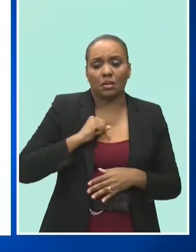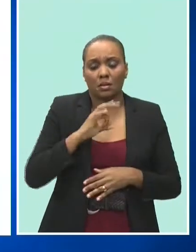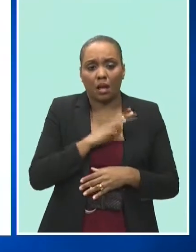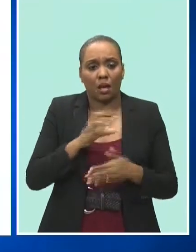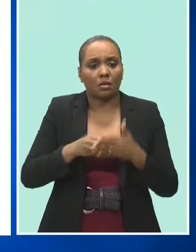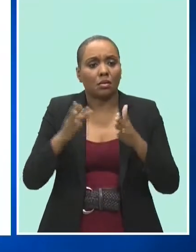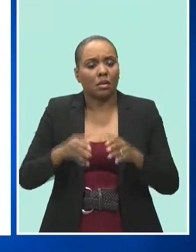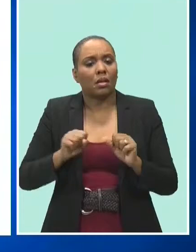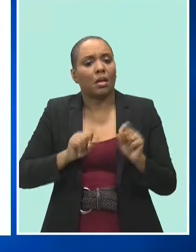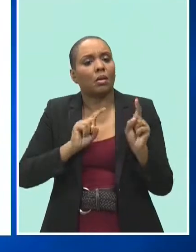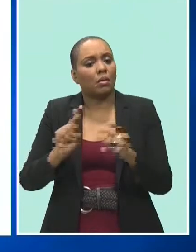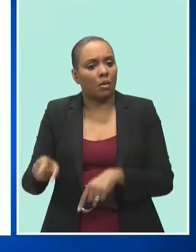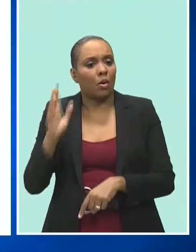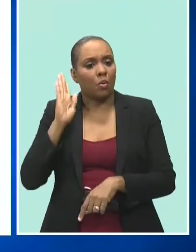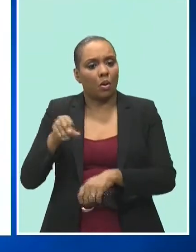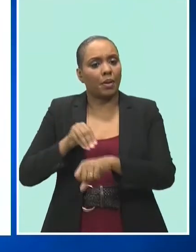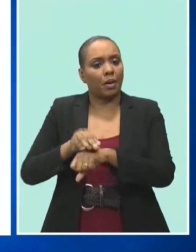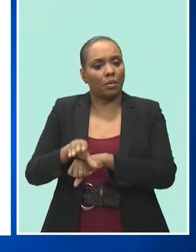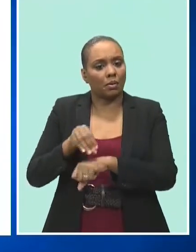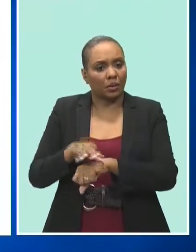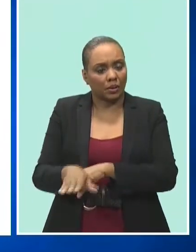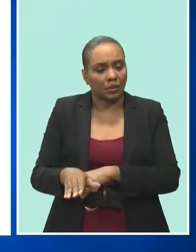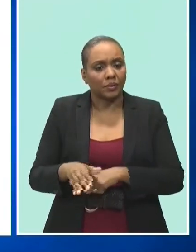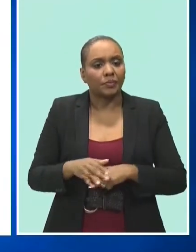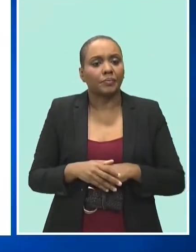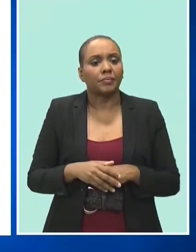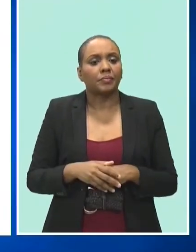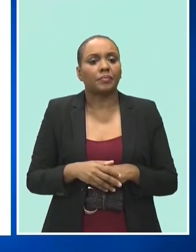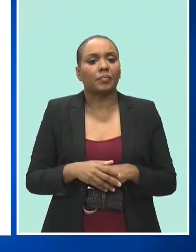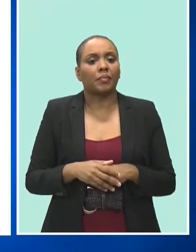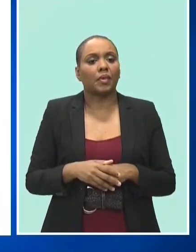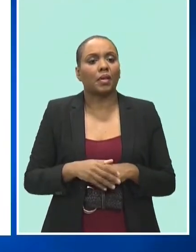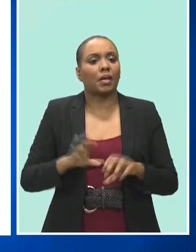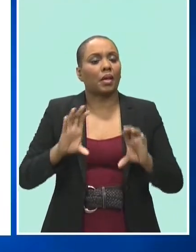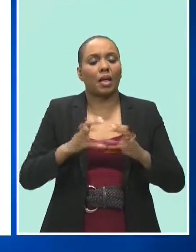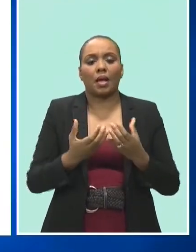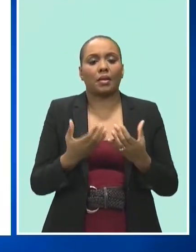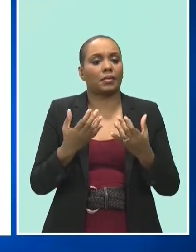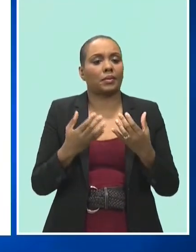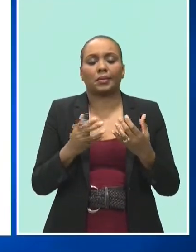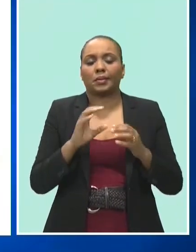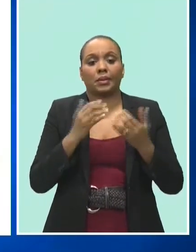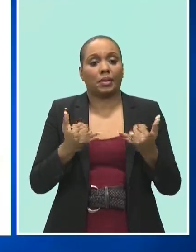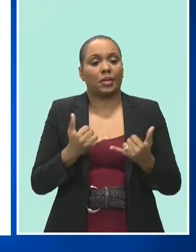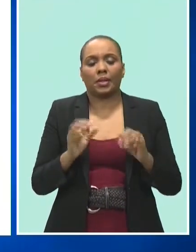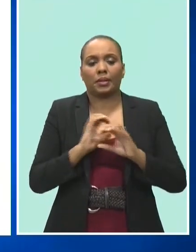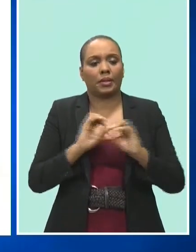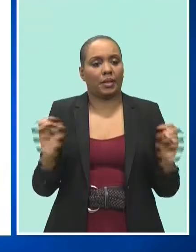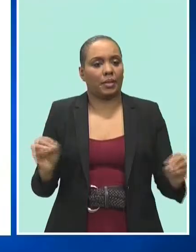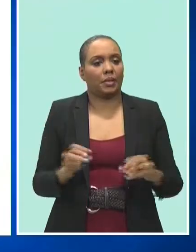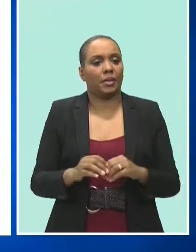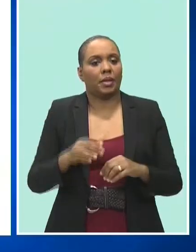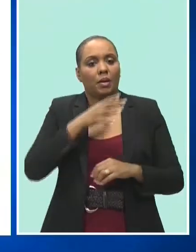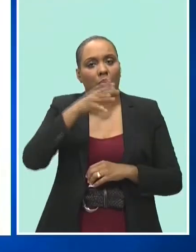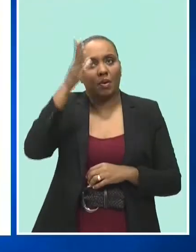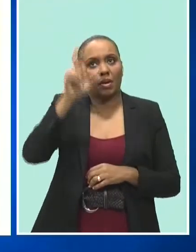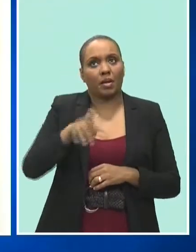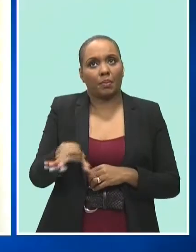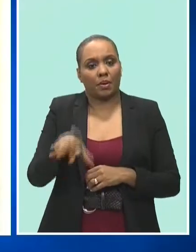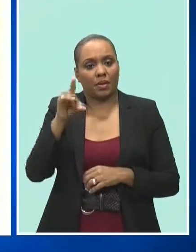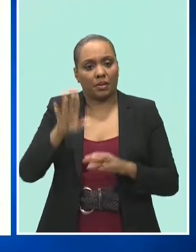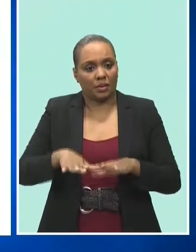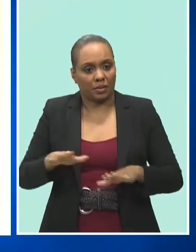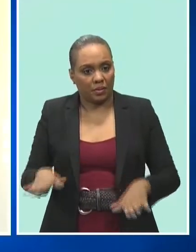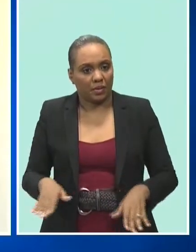at the St. James institution were called off this morning, and parents asked to collect their children. Following a meeting with the principal and staff